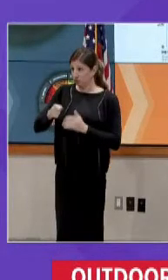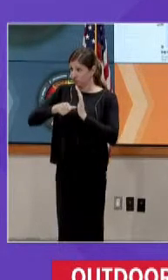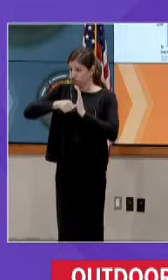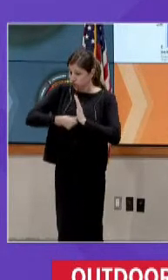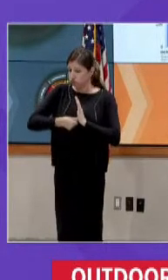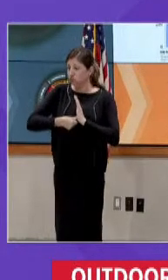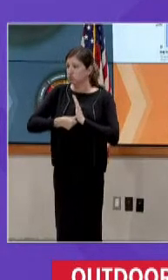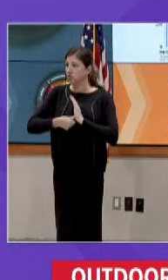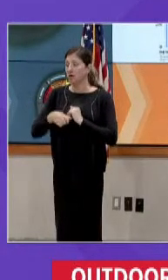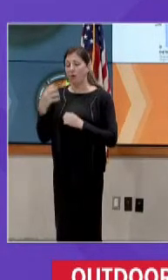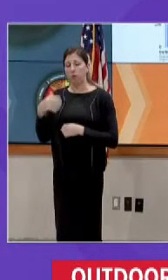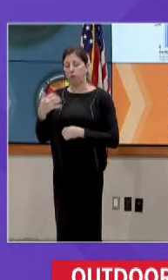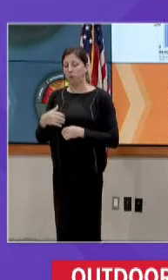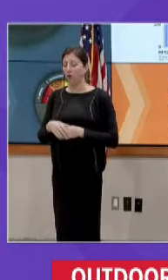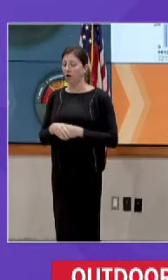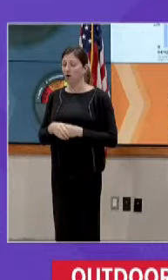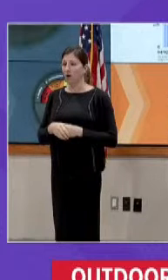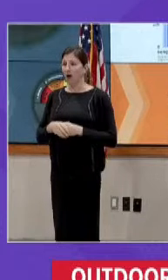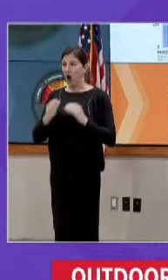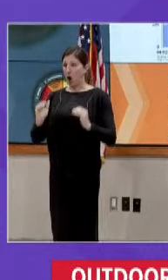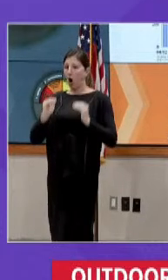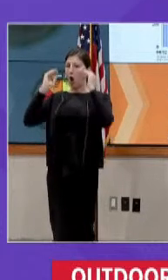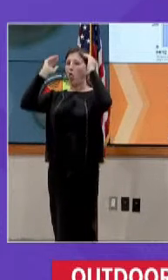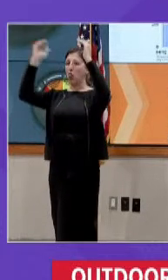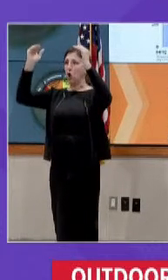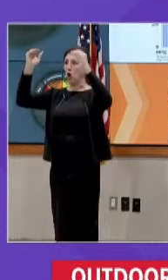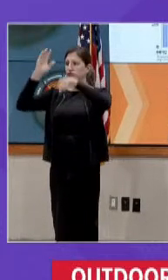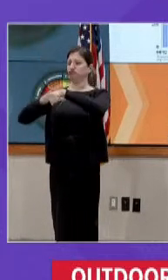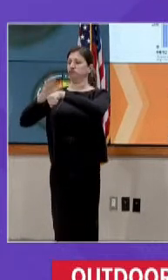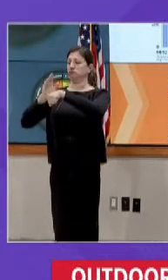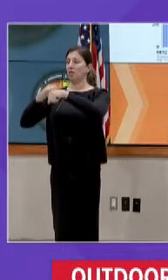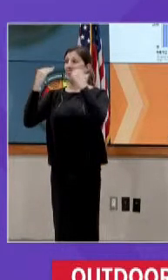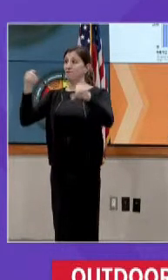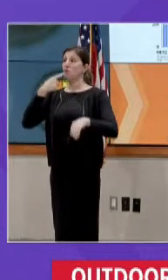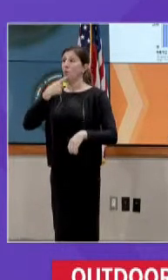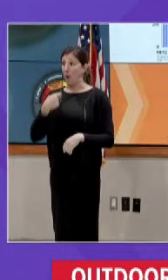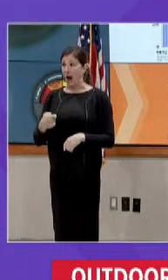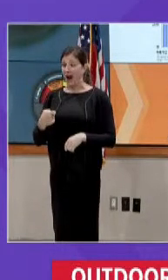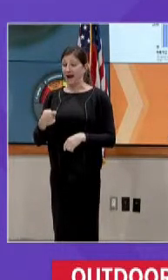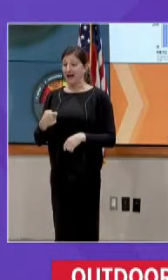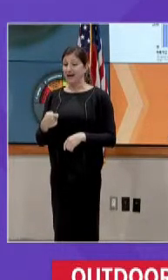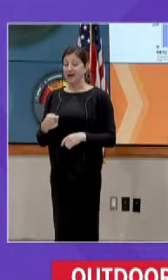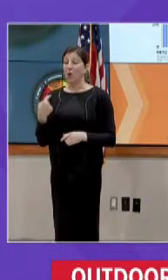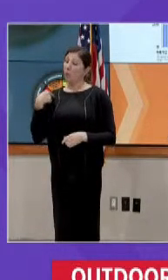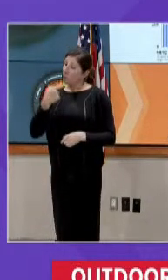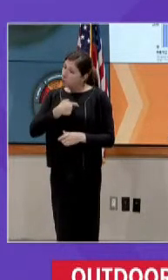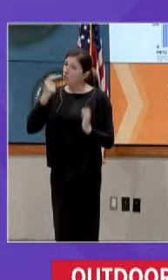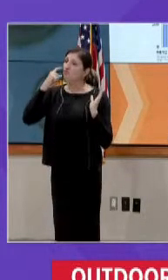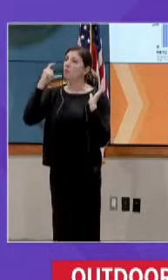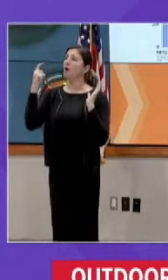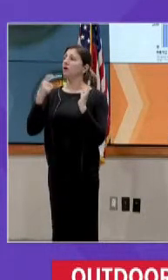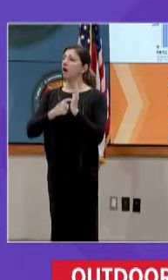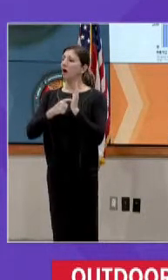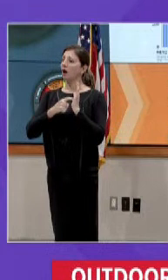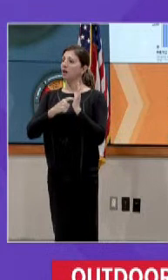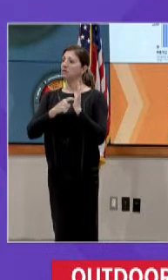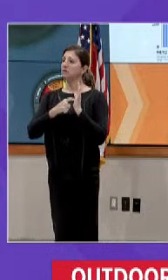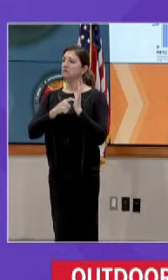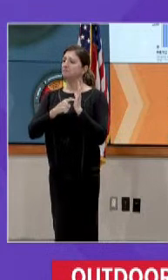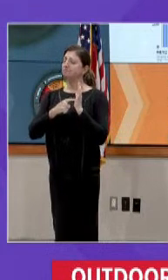the raising of the alert level to red, that at the end of the day, we recognize that we